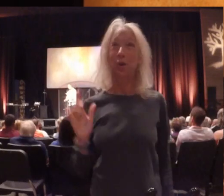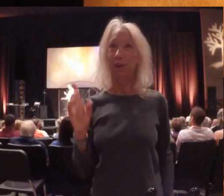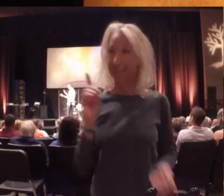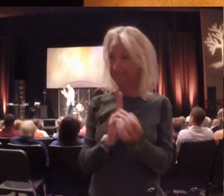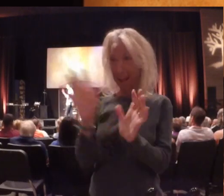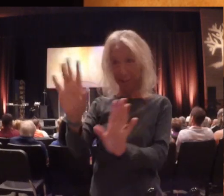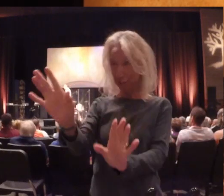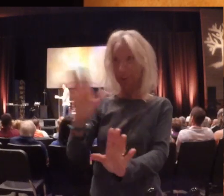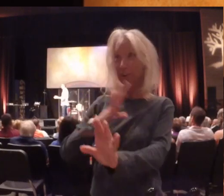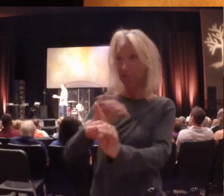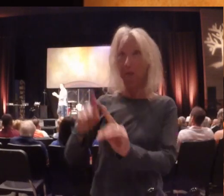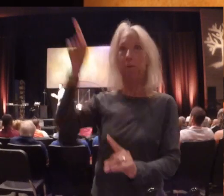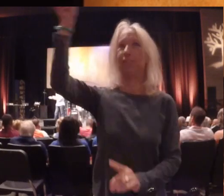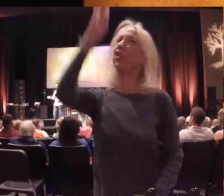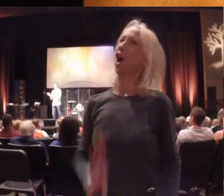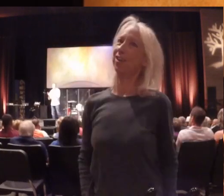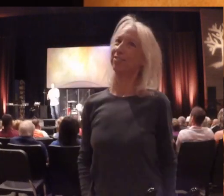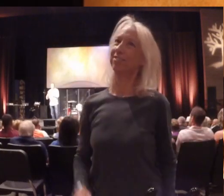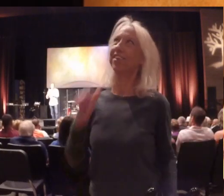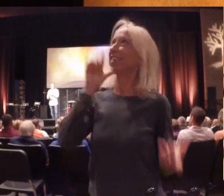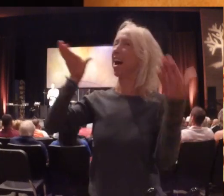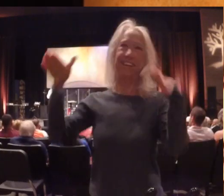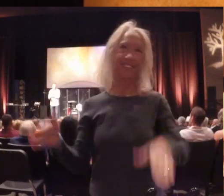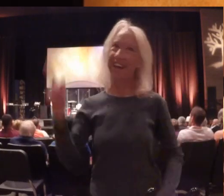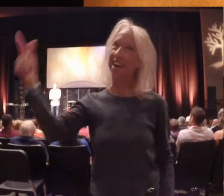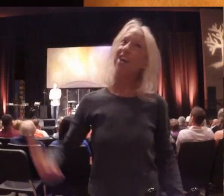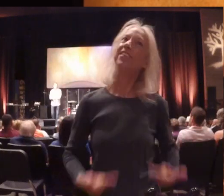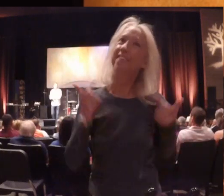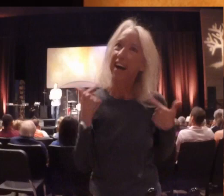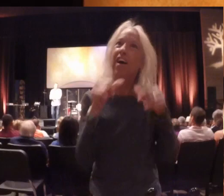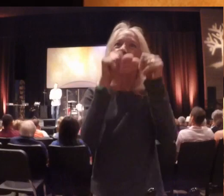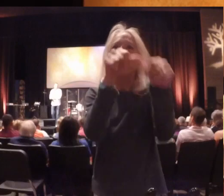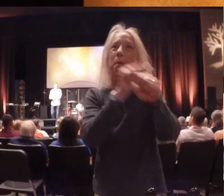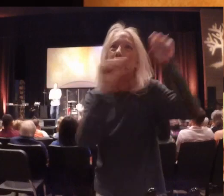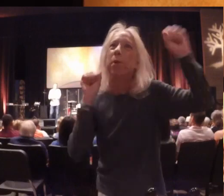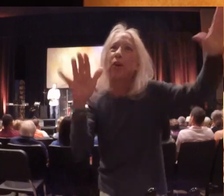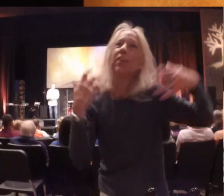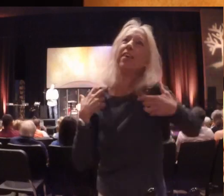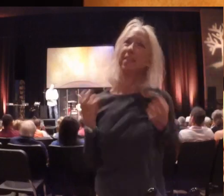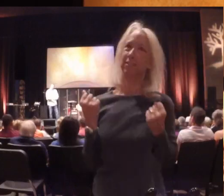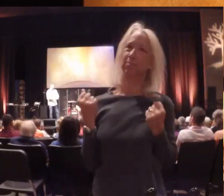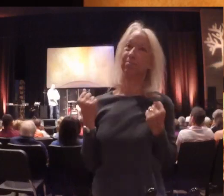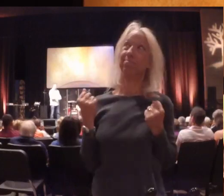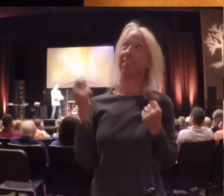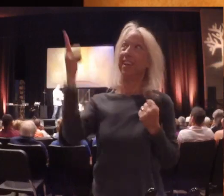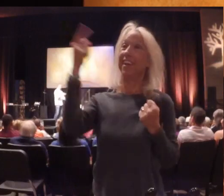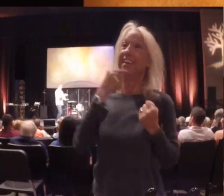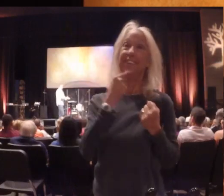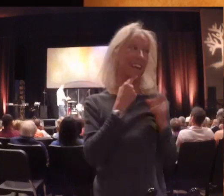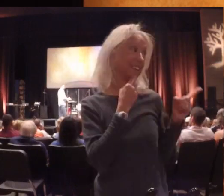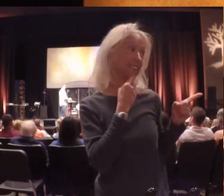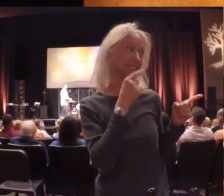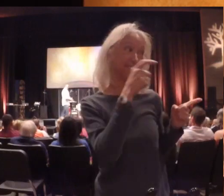No doubt in my mind, because we serve a God who is not dead, who is alive, and is still healing. And you know what God did?